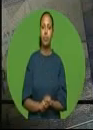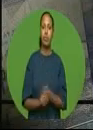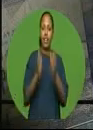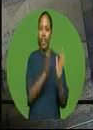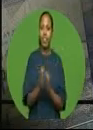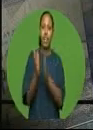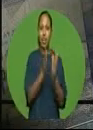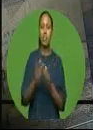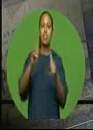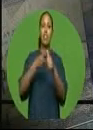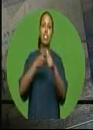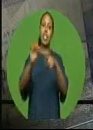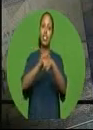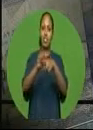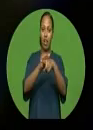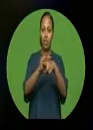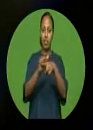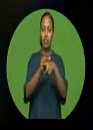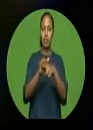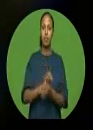Get ready for the first exercise.